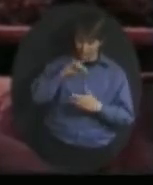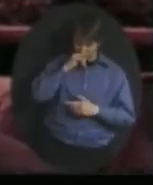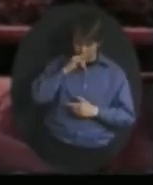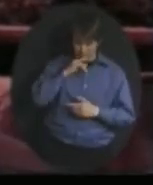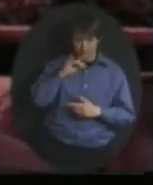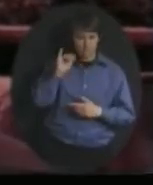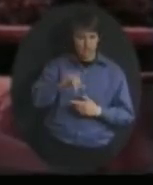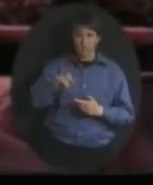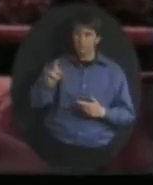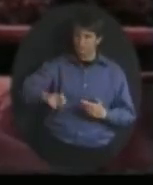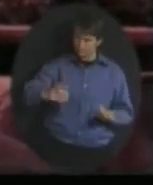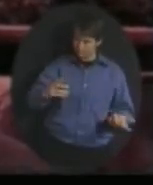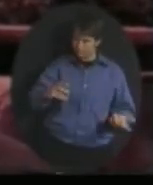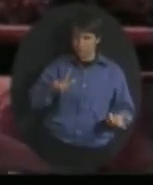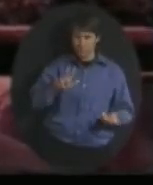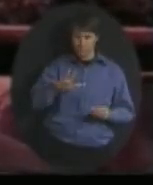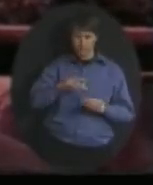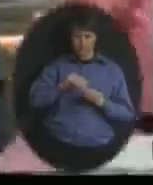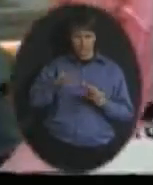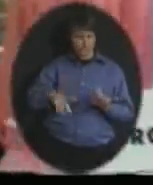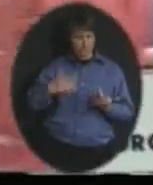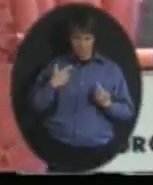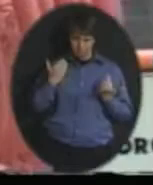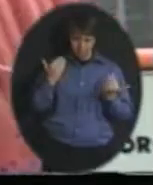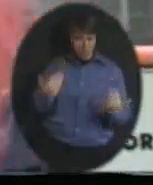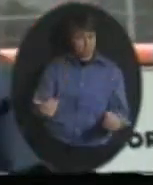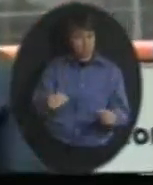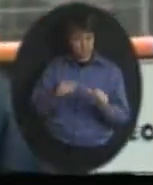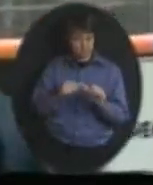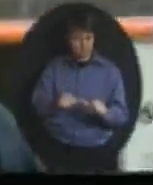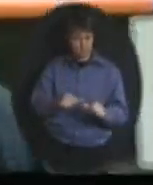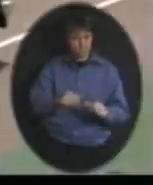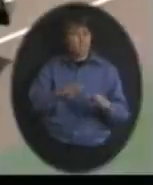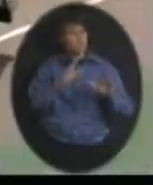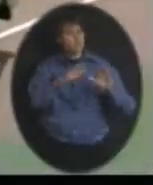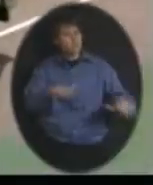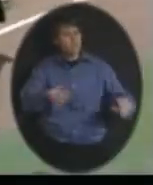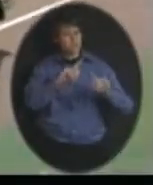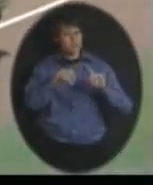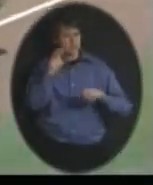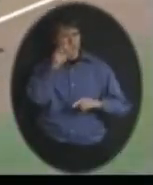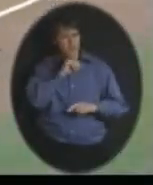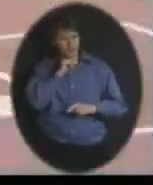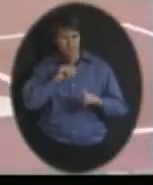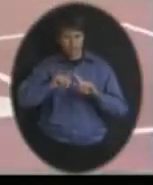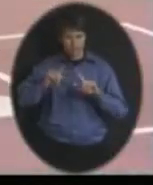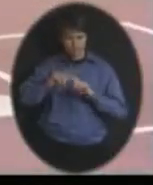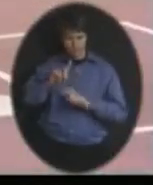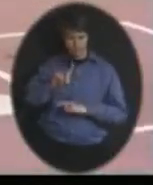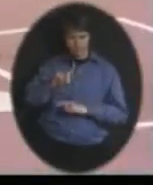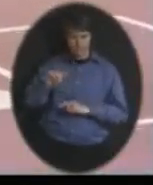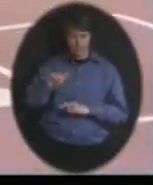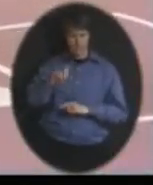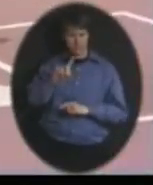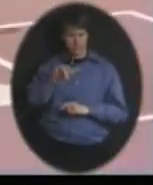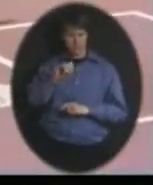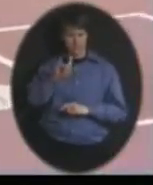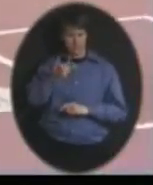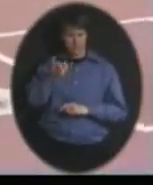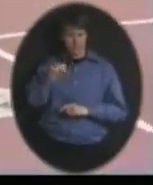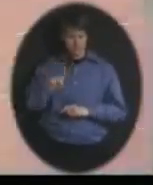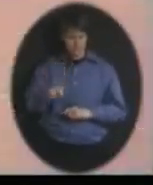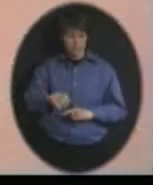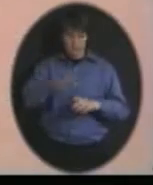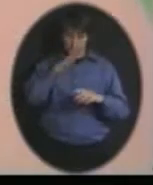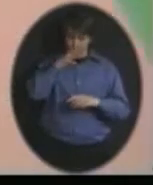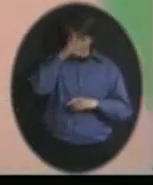need, and we went from there. The children were of all ages and disabilities, and the parents who brought them to the park that